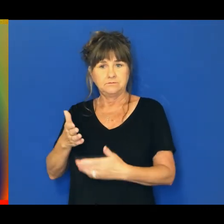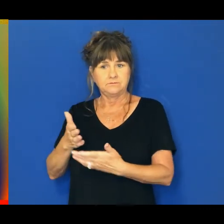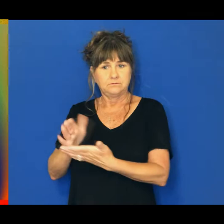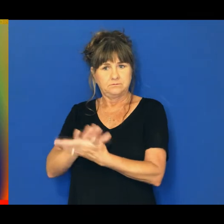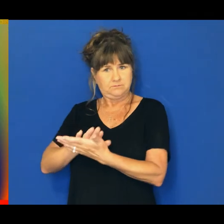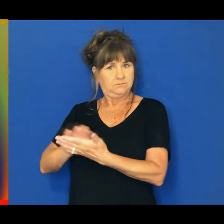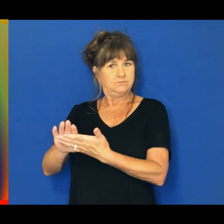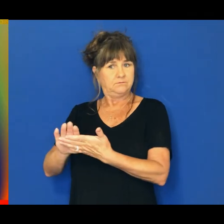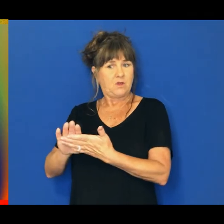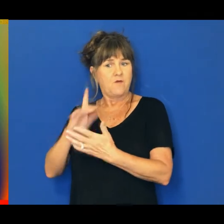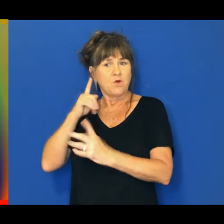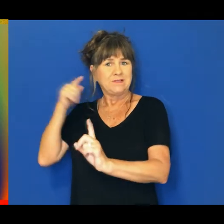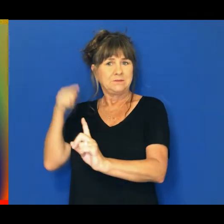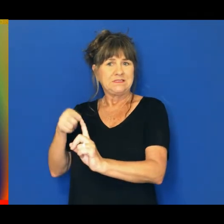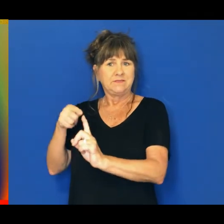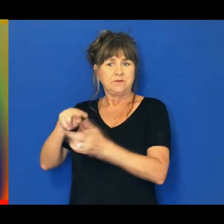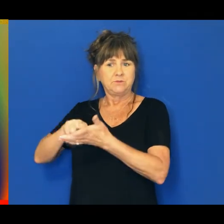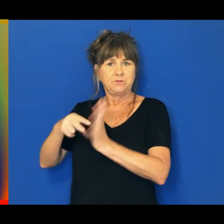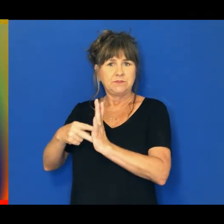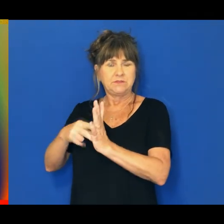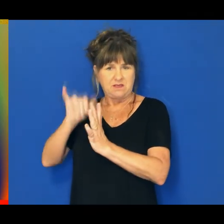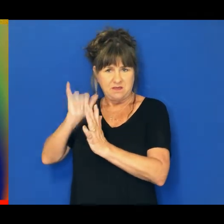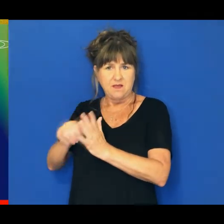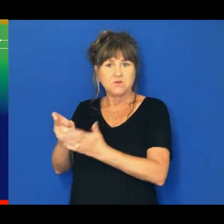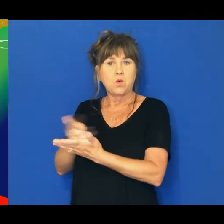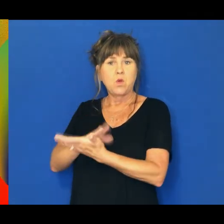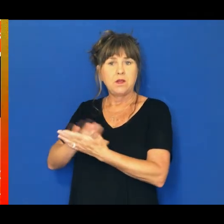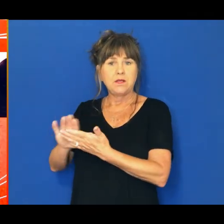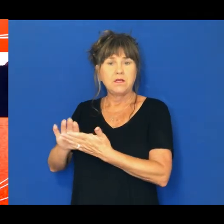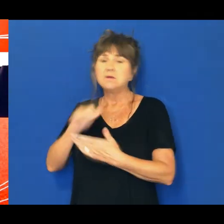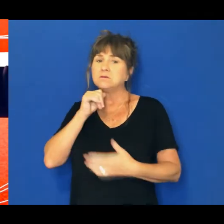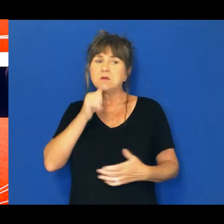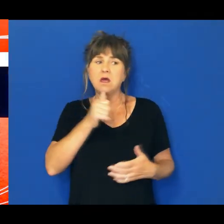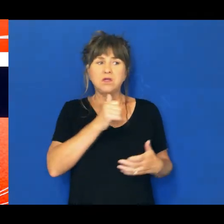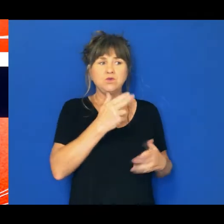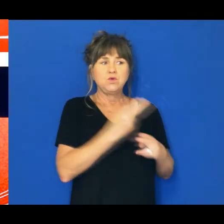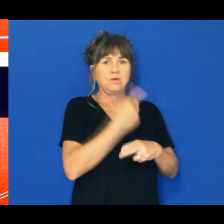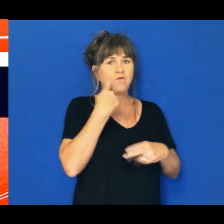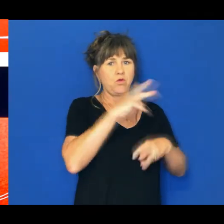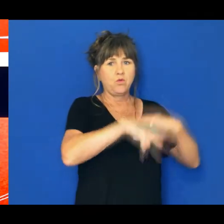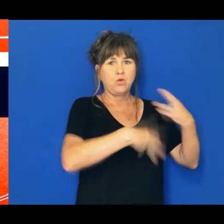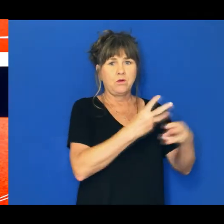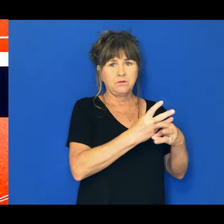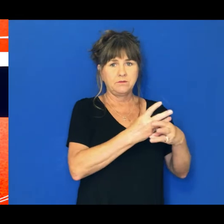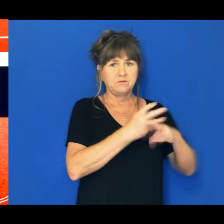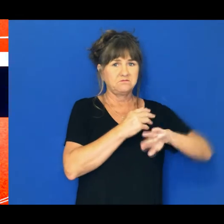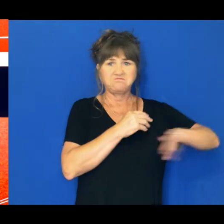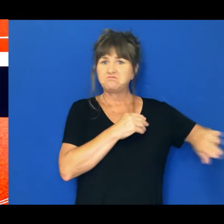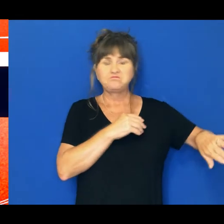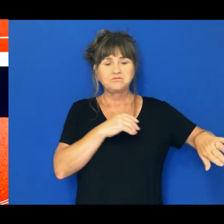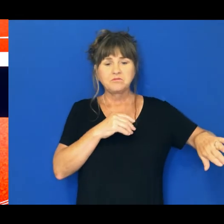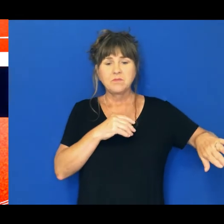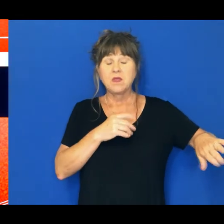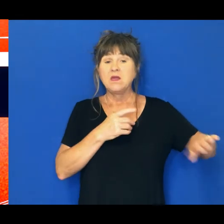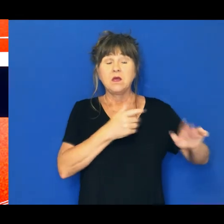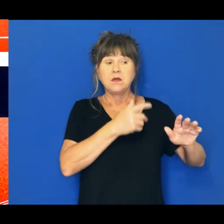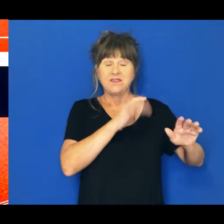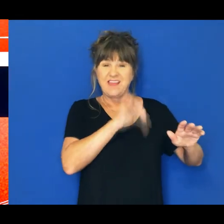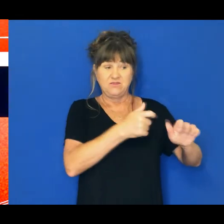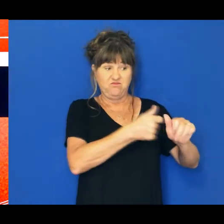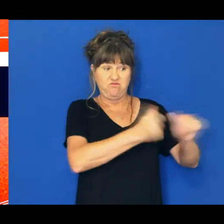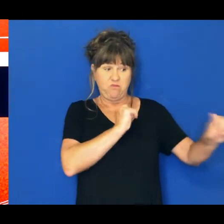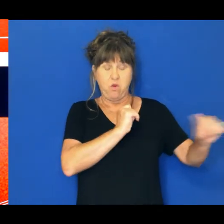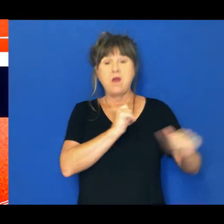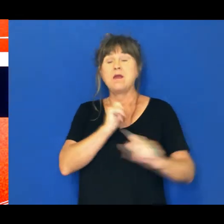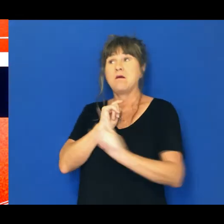consecrated, for a special use. It's holy. It's different. It's not used for the other stuff. It's what you're running